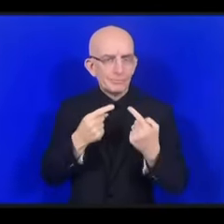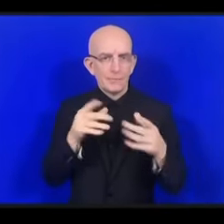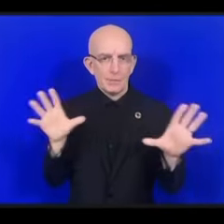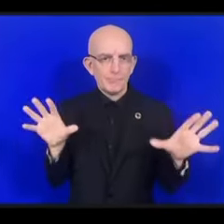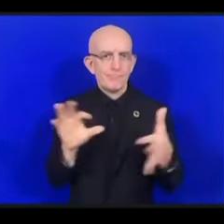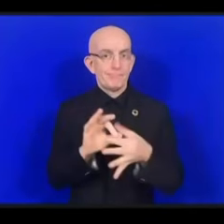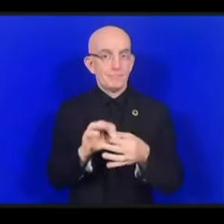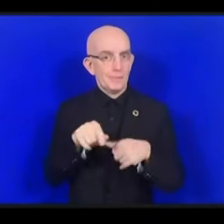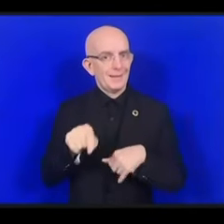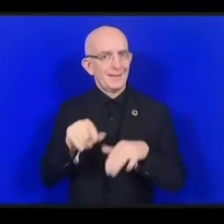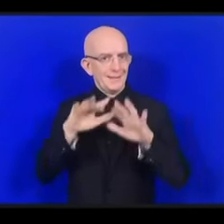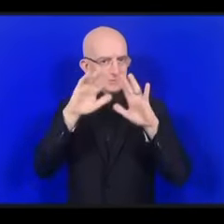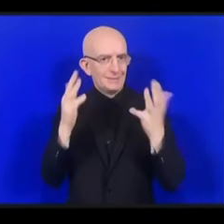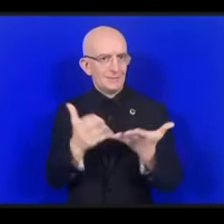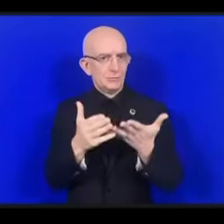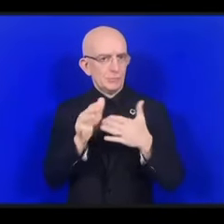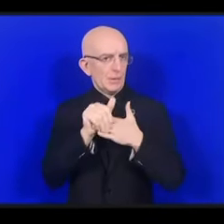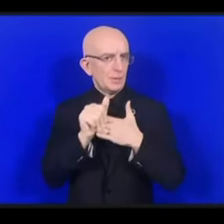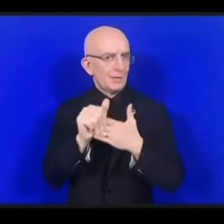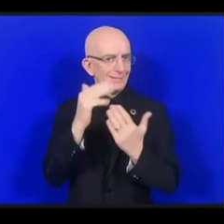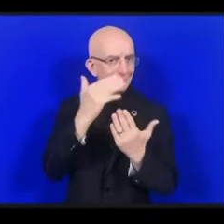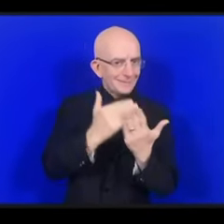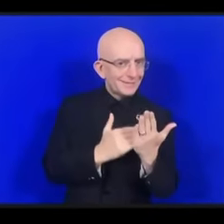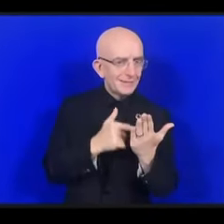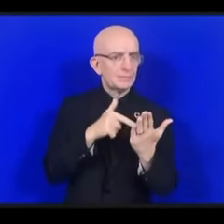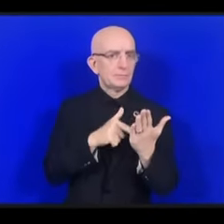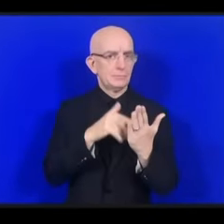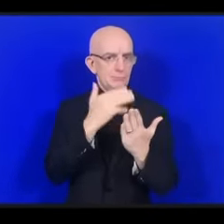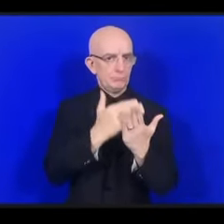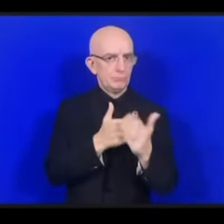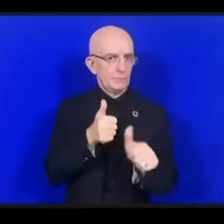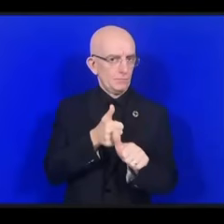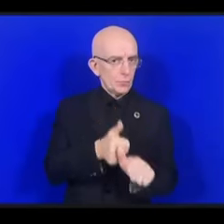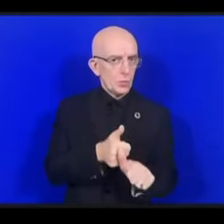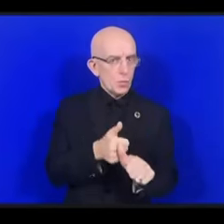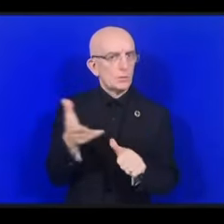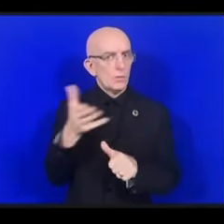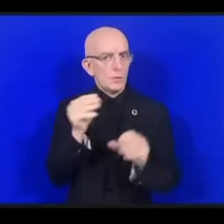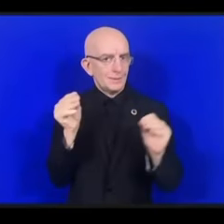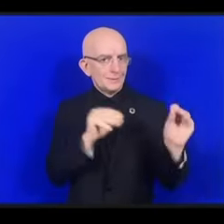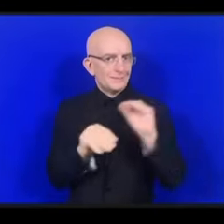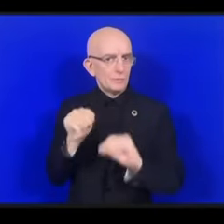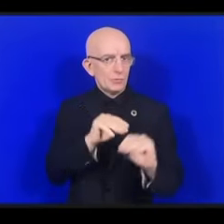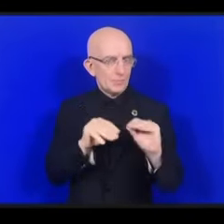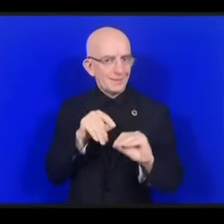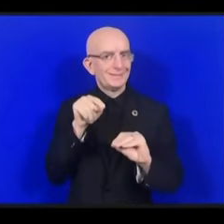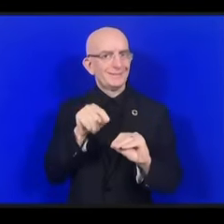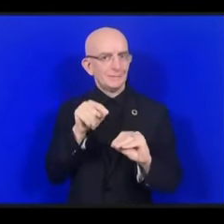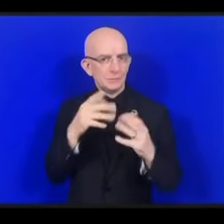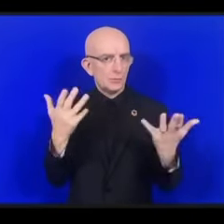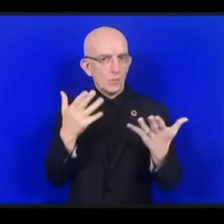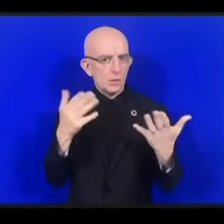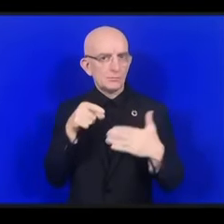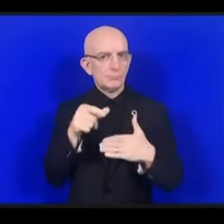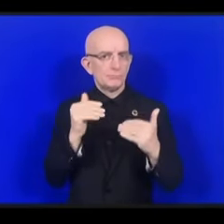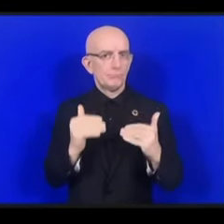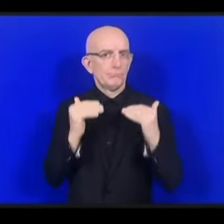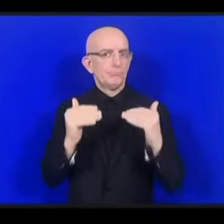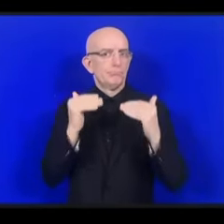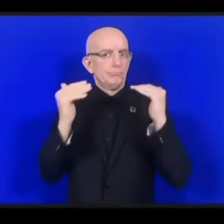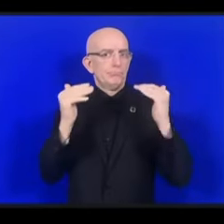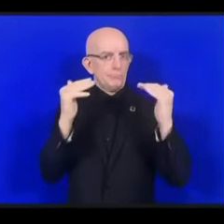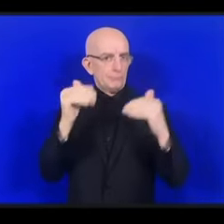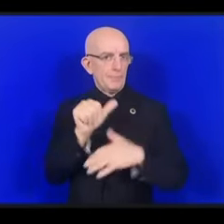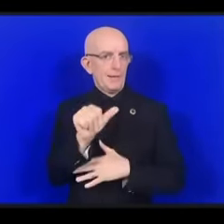necessary, but as a member of parliament and legislator from South Africa, I wish to remind us that we should